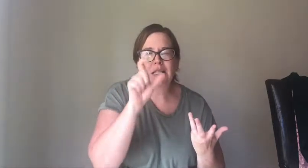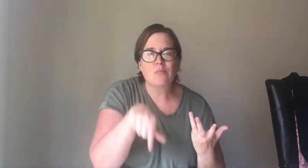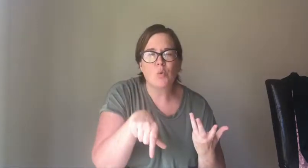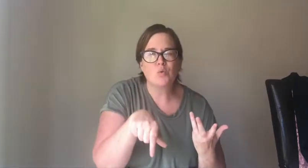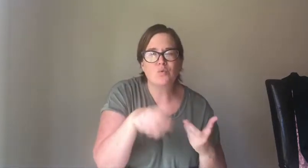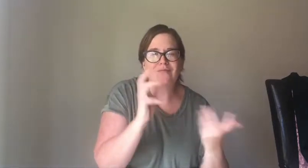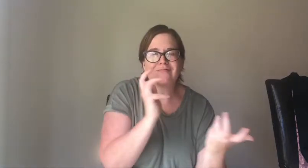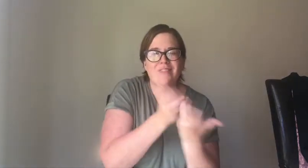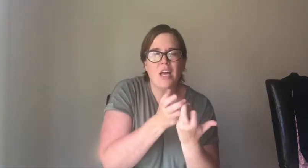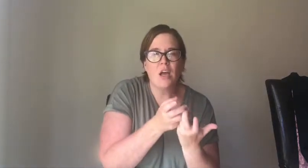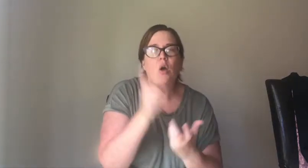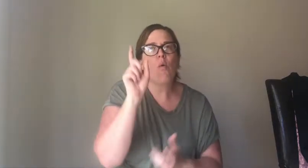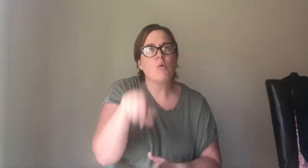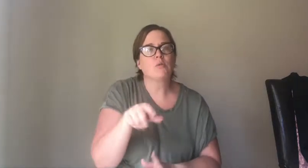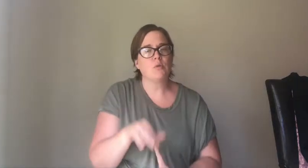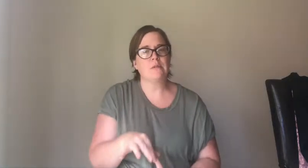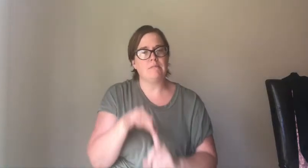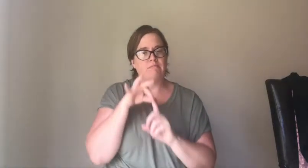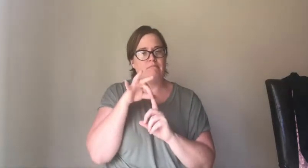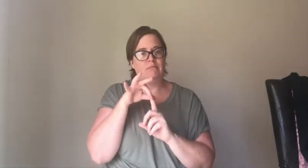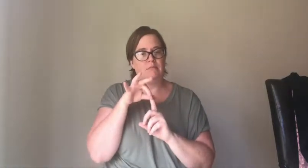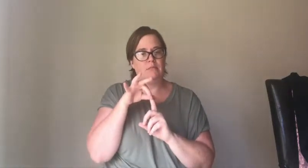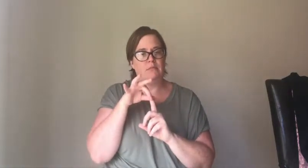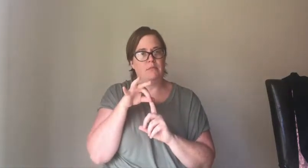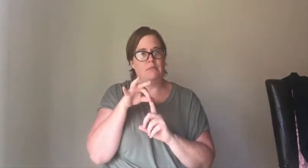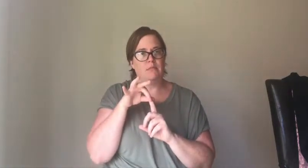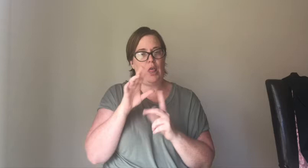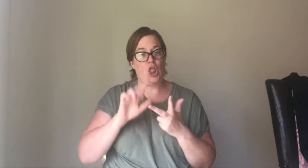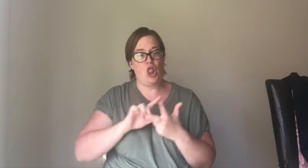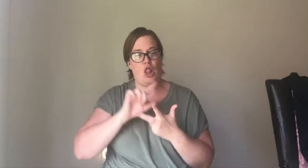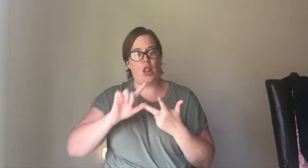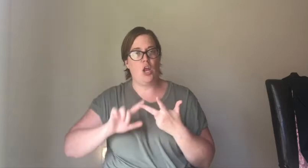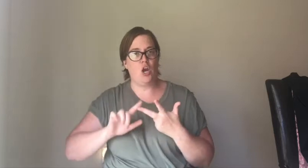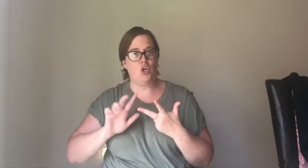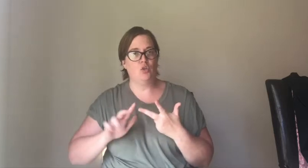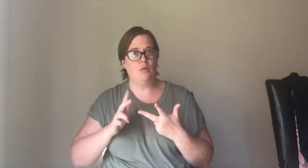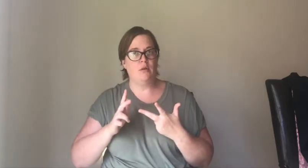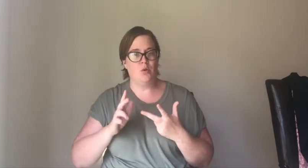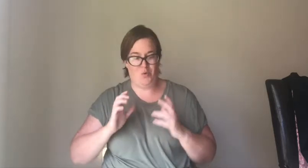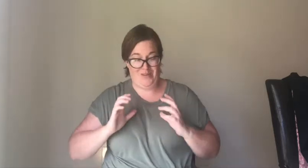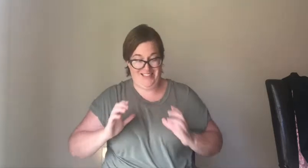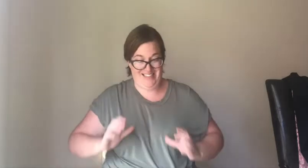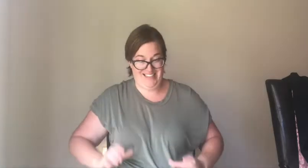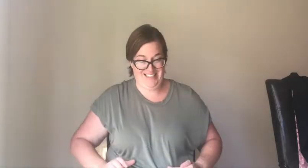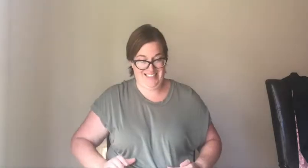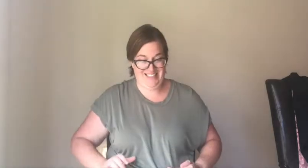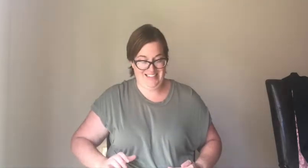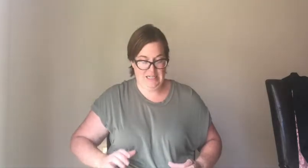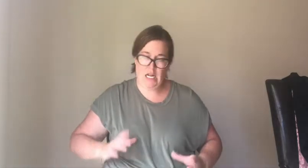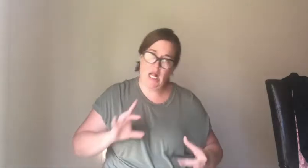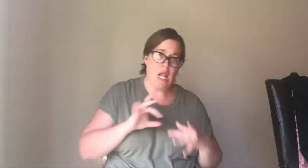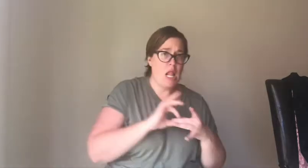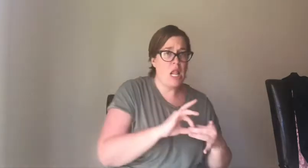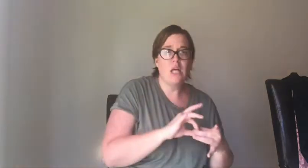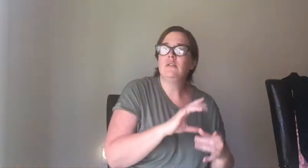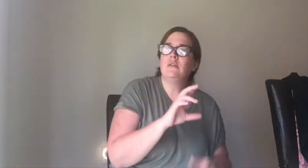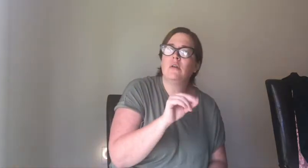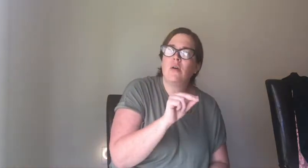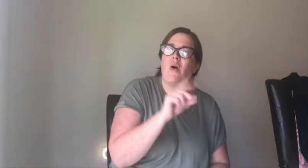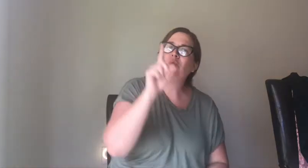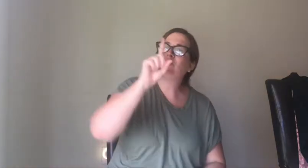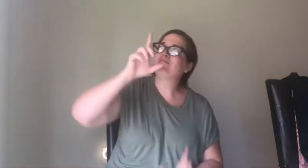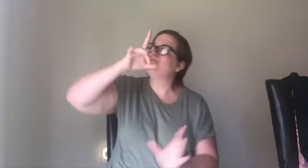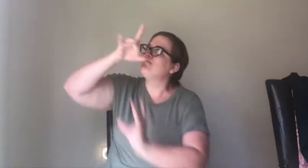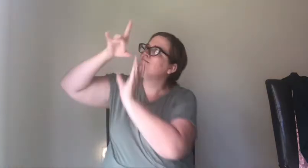and foremost a Roman citizen or an American citizen or whatever. You are first and foremost a citizen of the kingdom of God. And because of that, that makes you